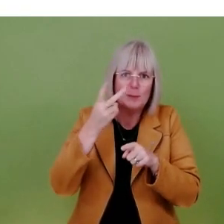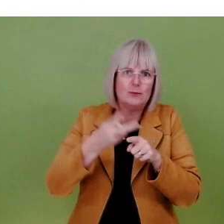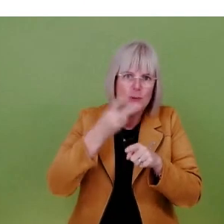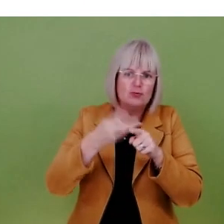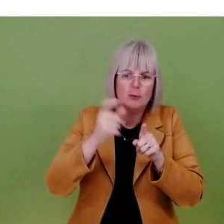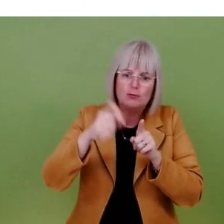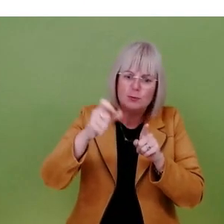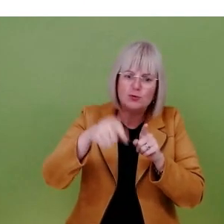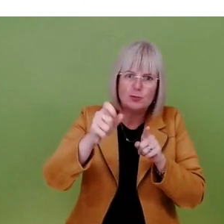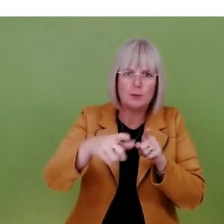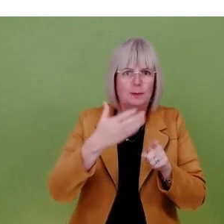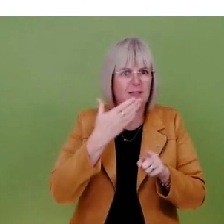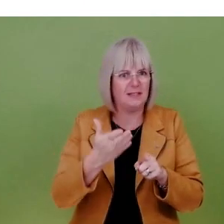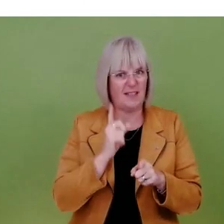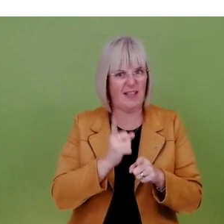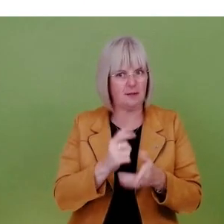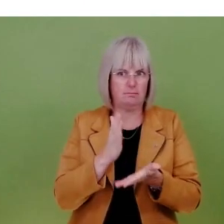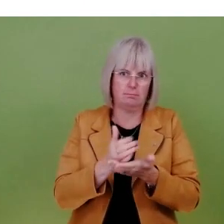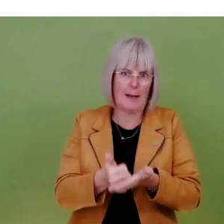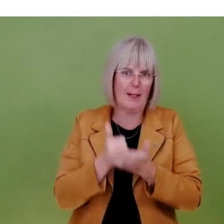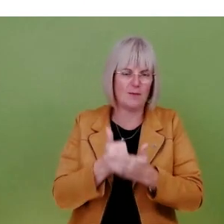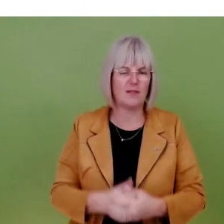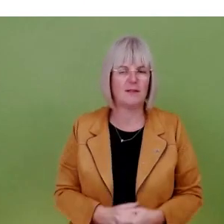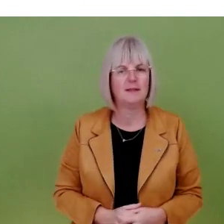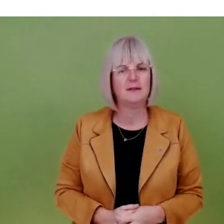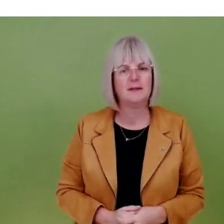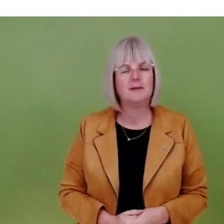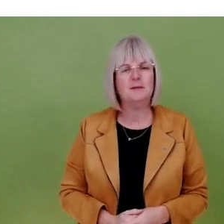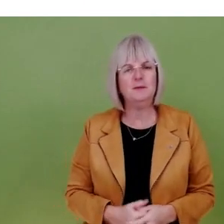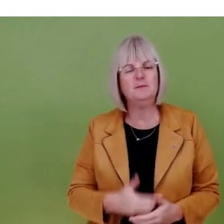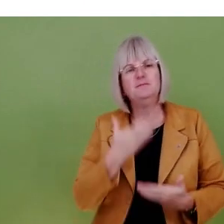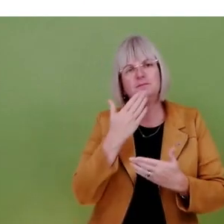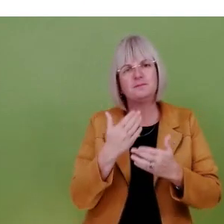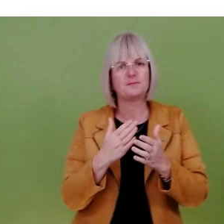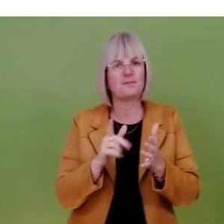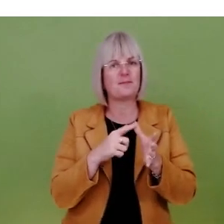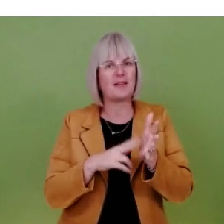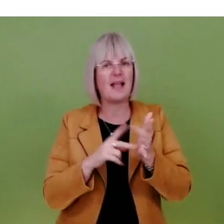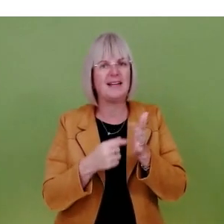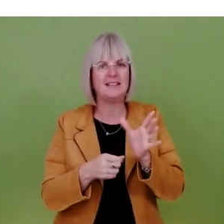Oh, thank you, Susanna. I will. And over to you, Anita, for your reflections.